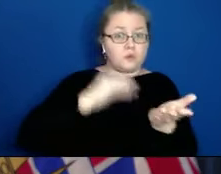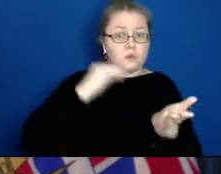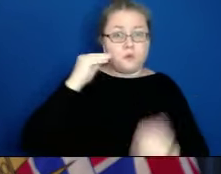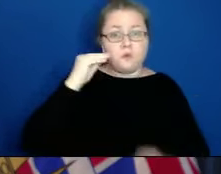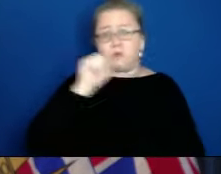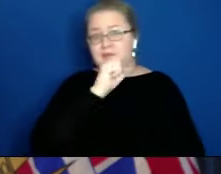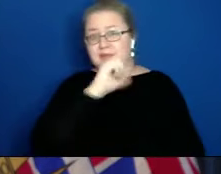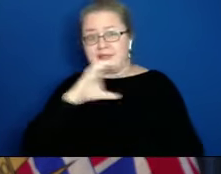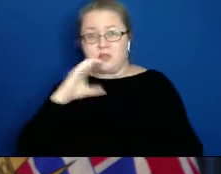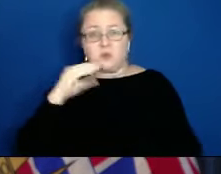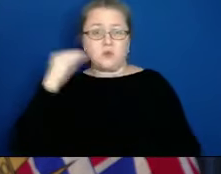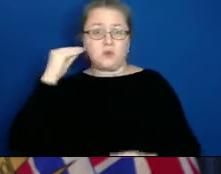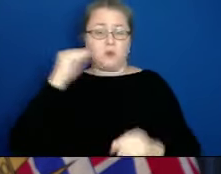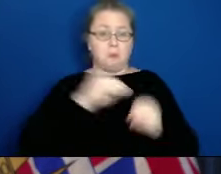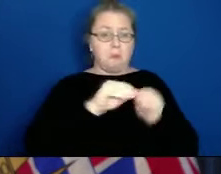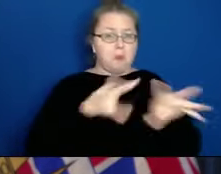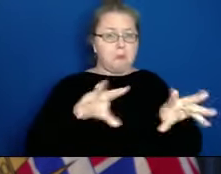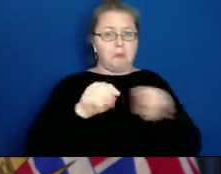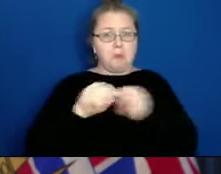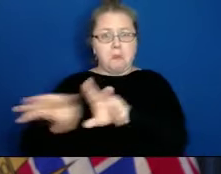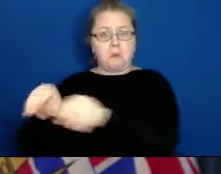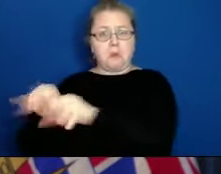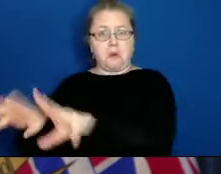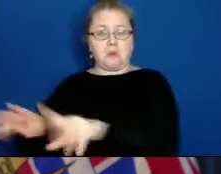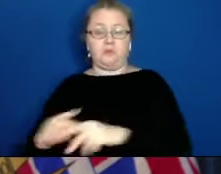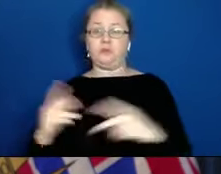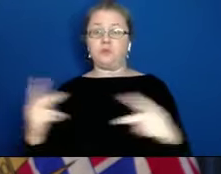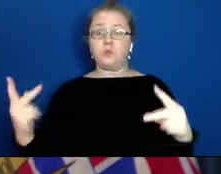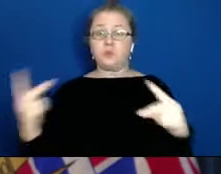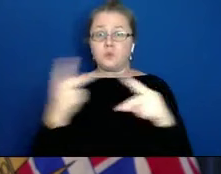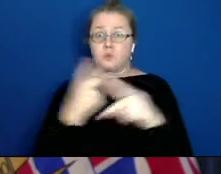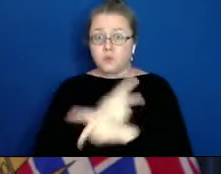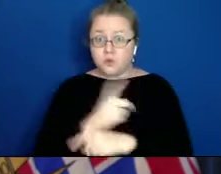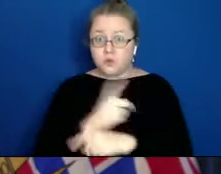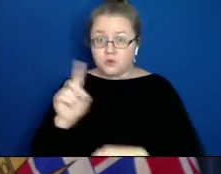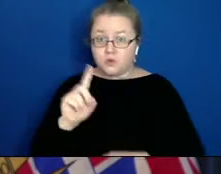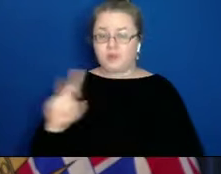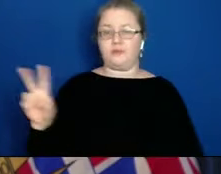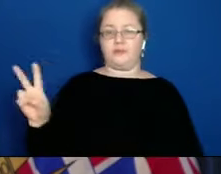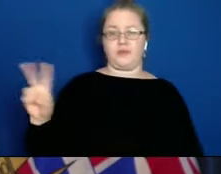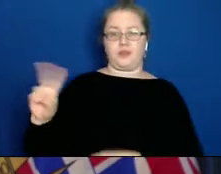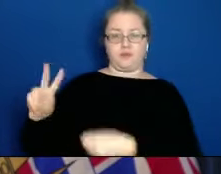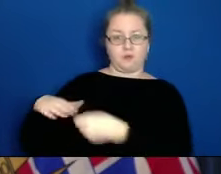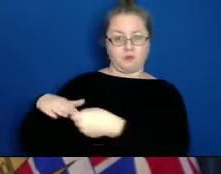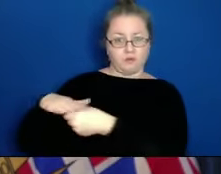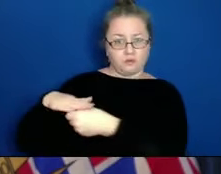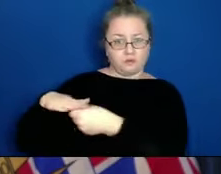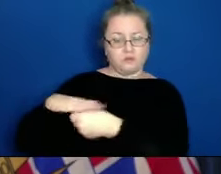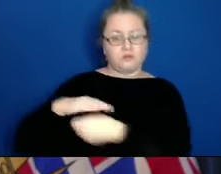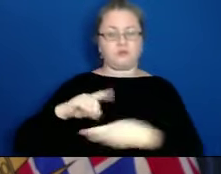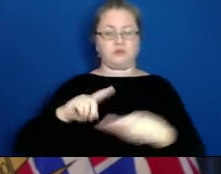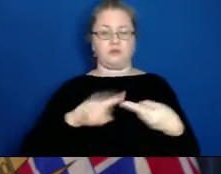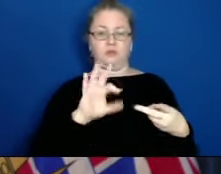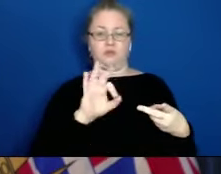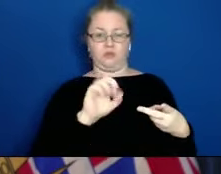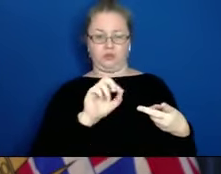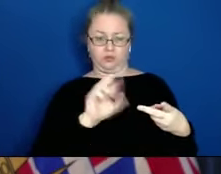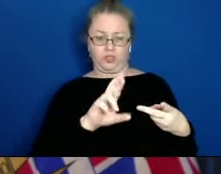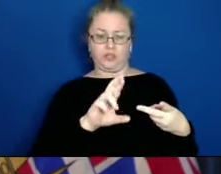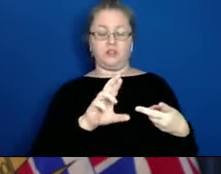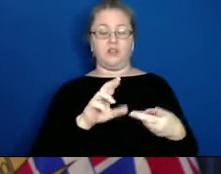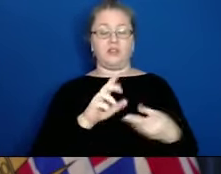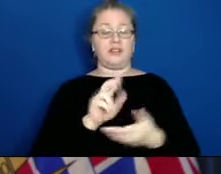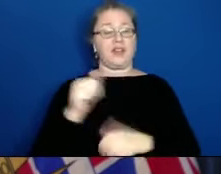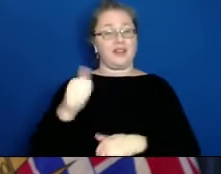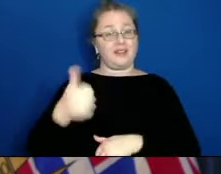This increase has been most acute, as we know, in the Vancouver Coastal and Fraser Health Regions of the province, and that is why I put in